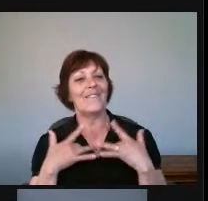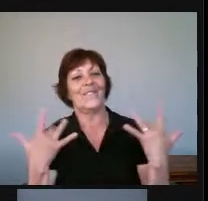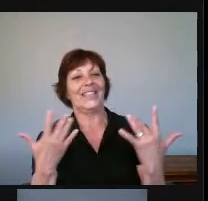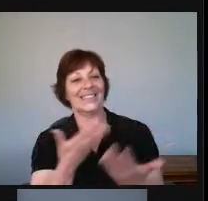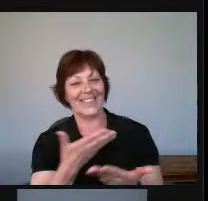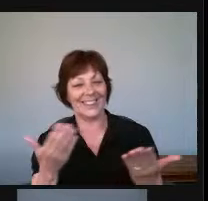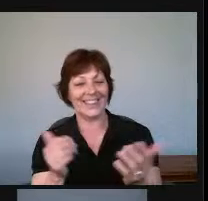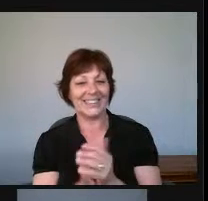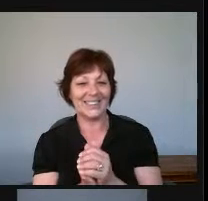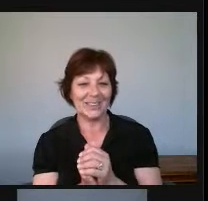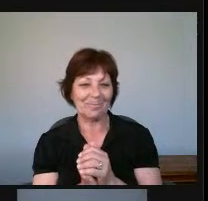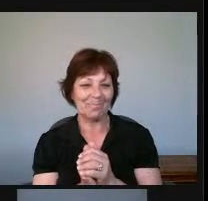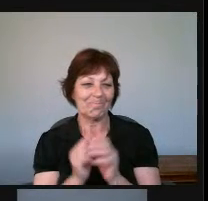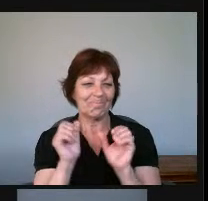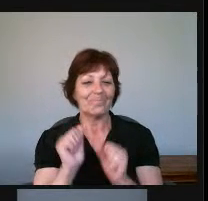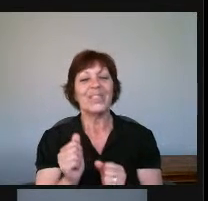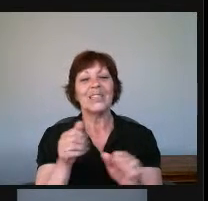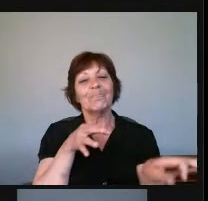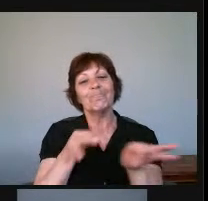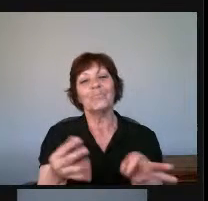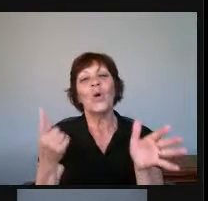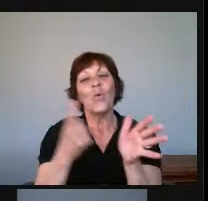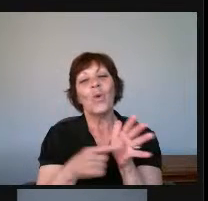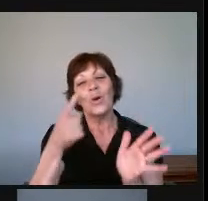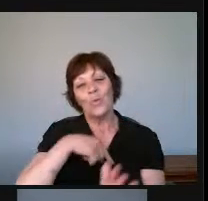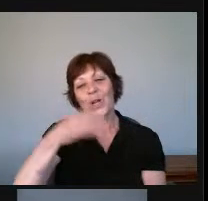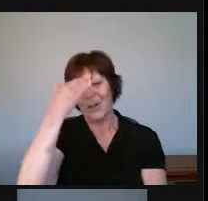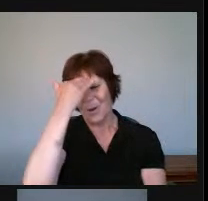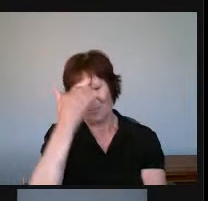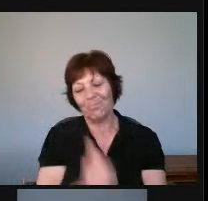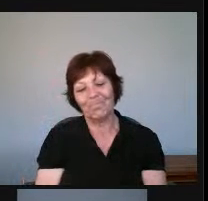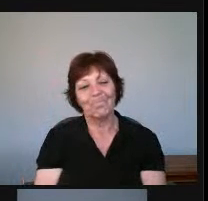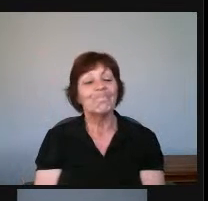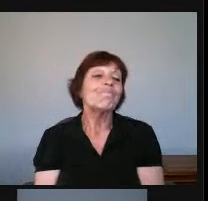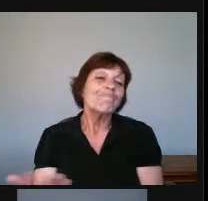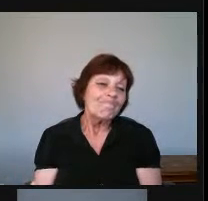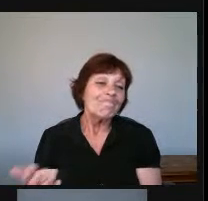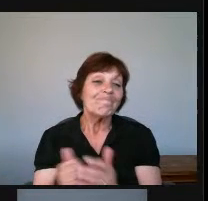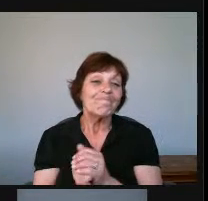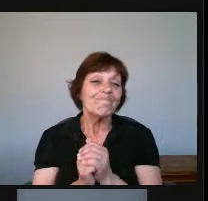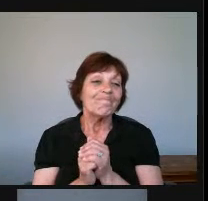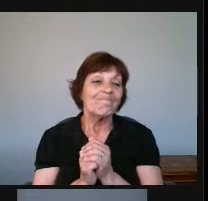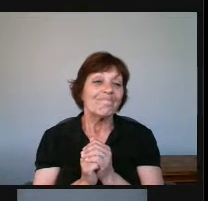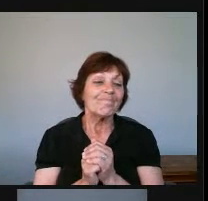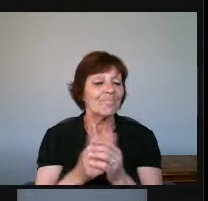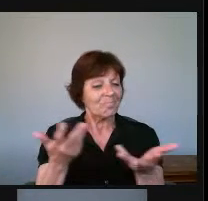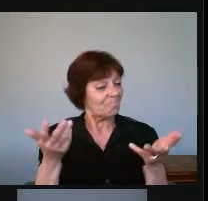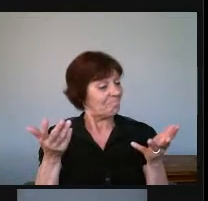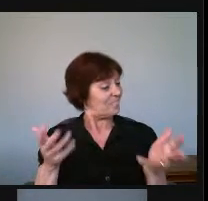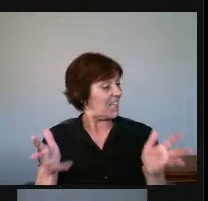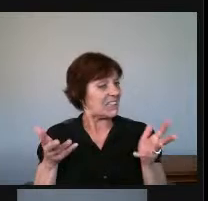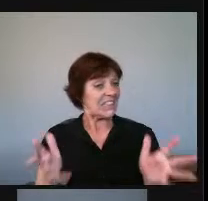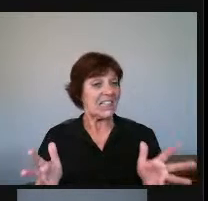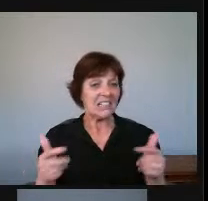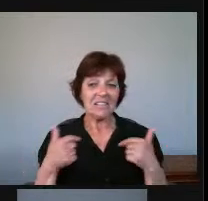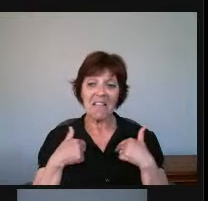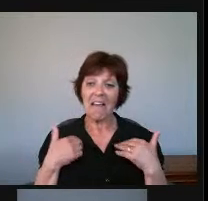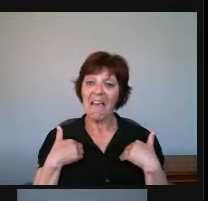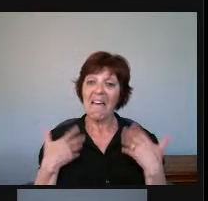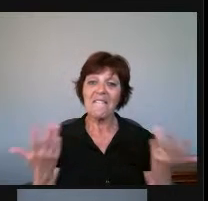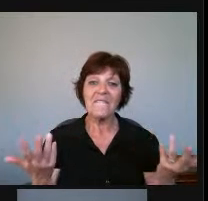such, we will be able to tell you what we do know about those. So that's pretty much all I